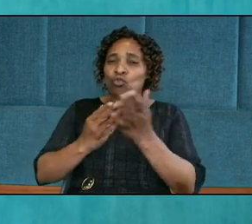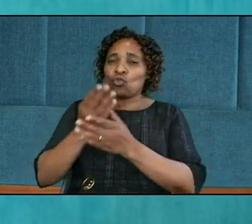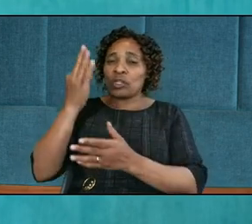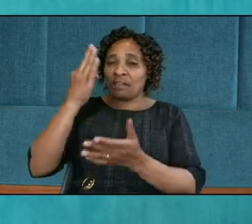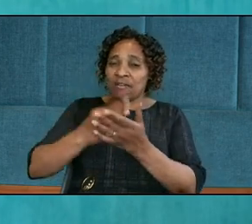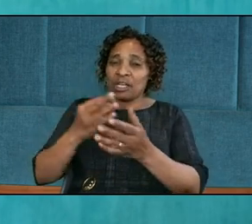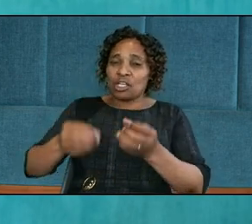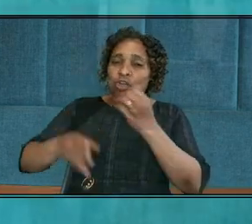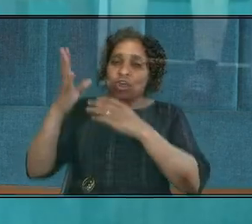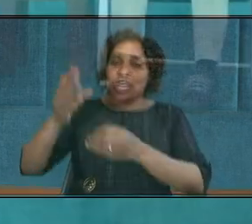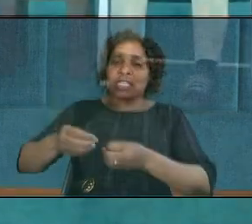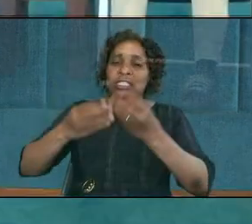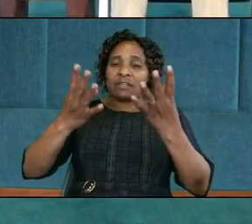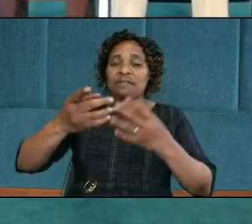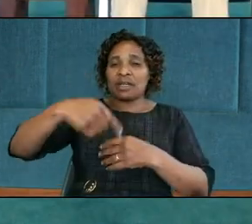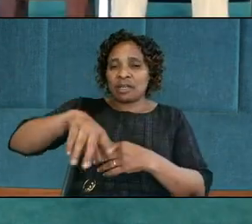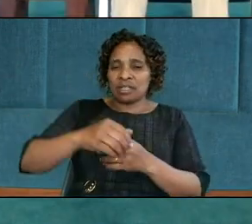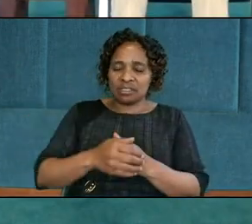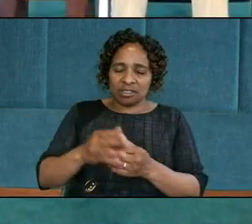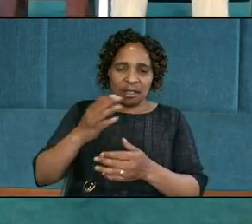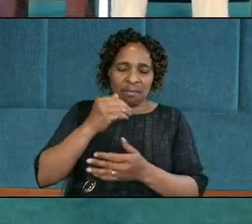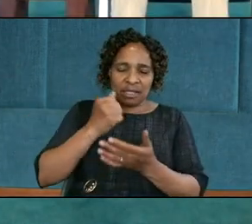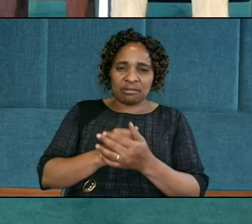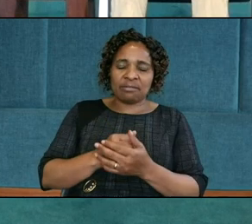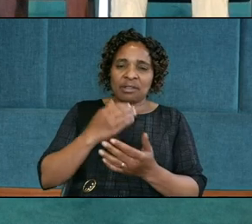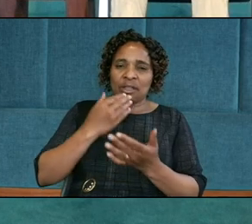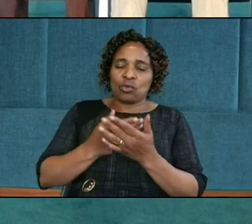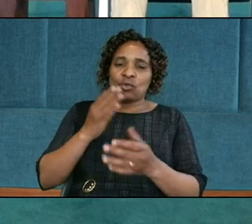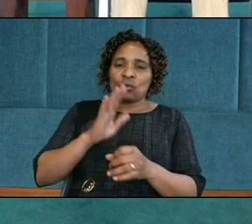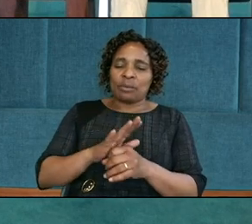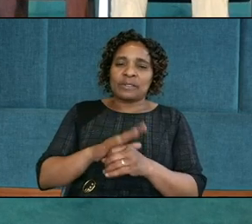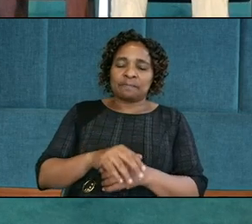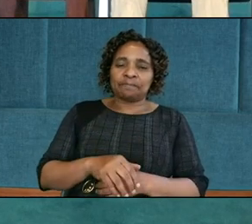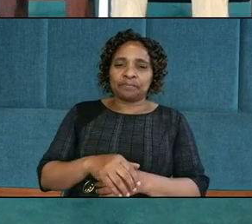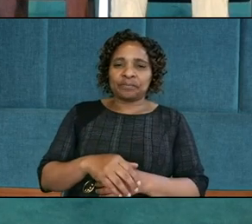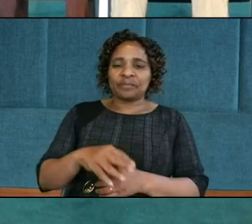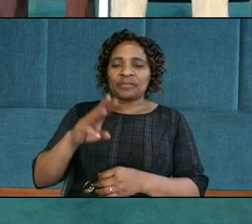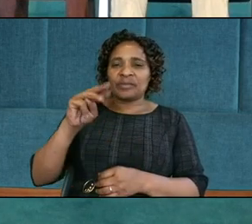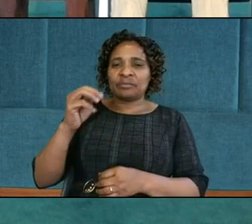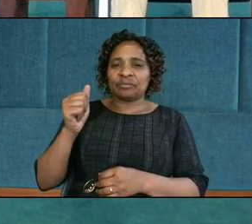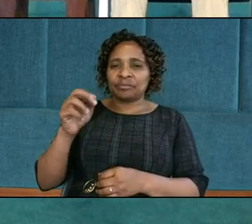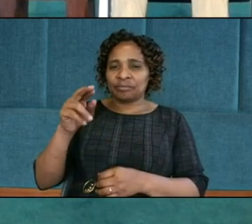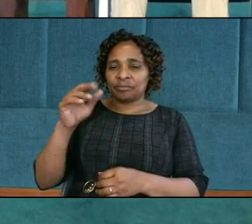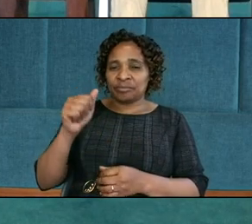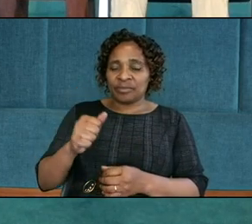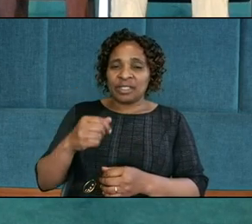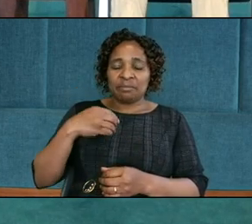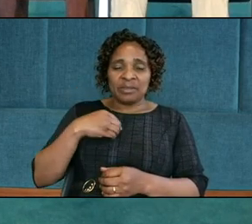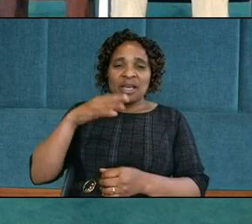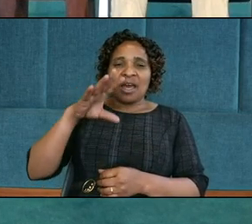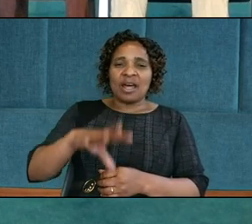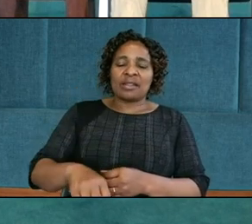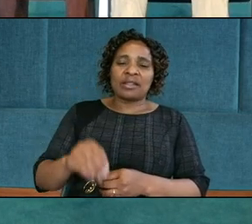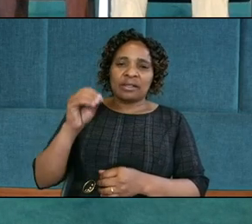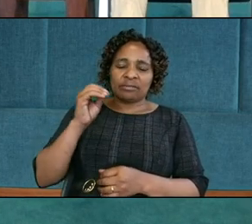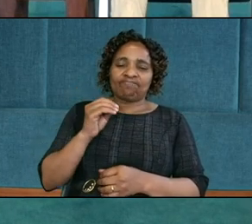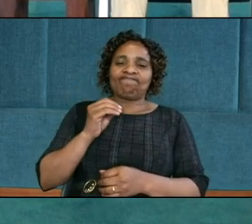distributed each of you." Amen. Amen. Amen. Thank you very much for that. Mary? Well, I take